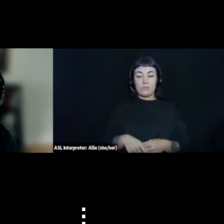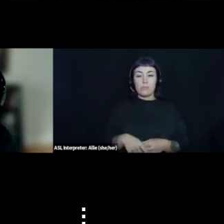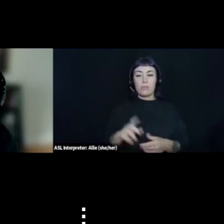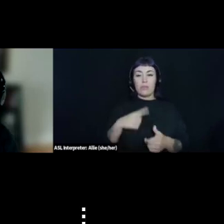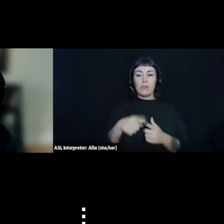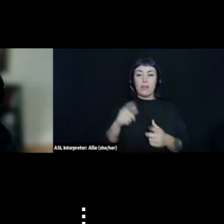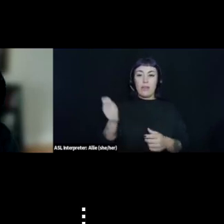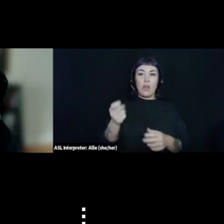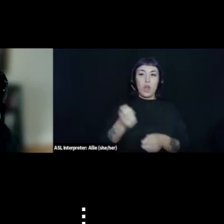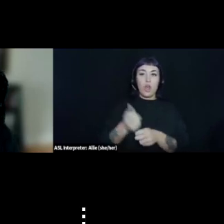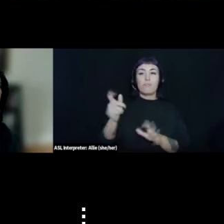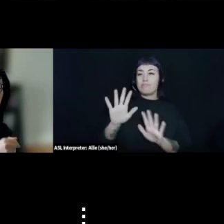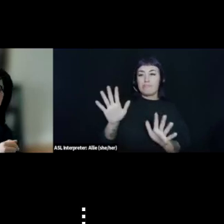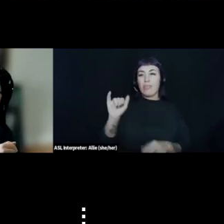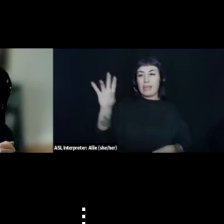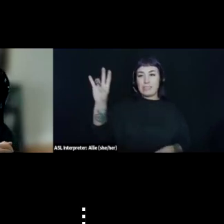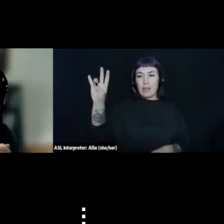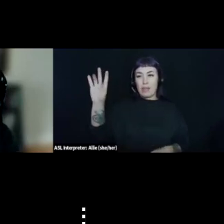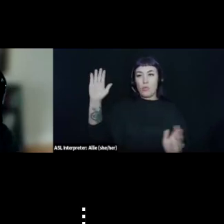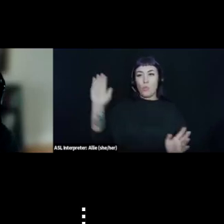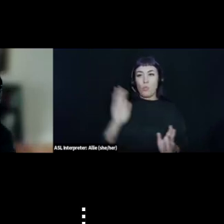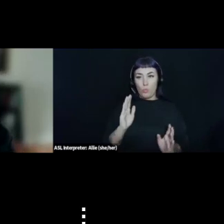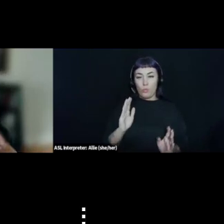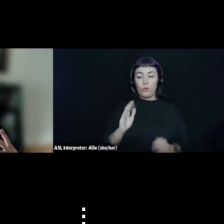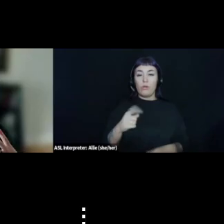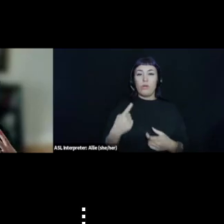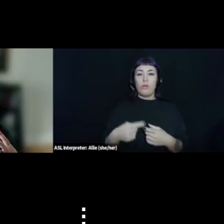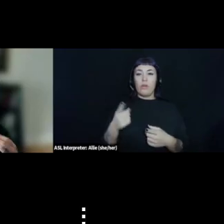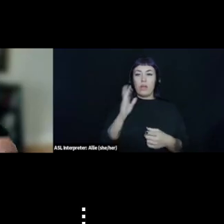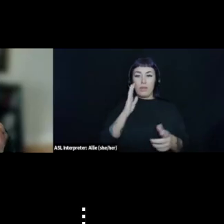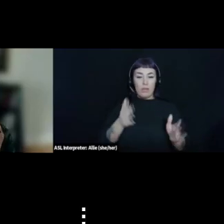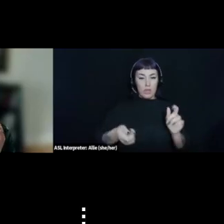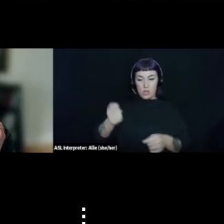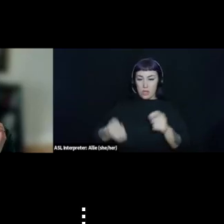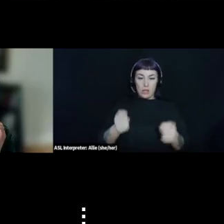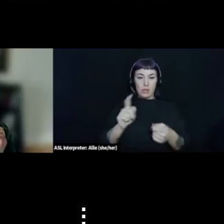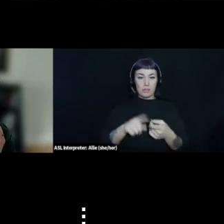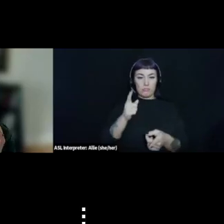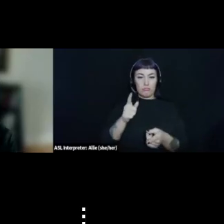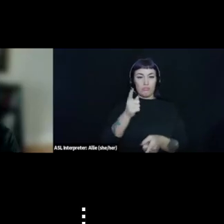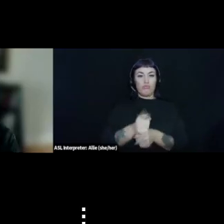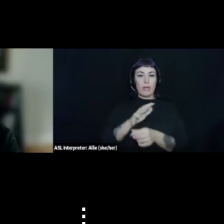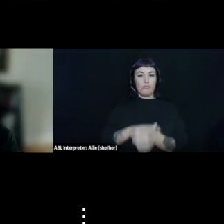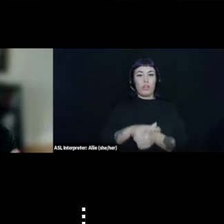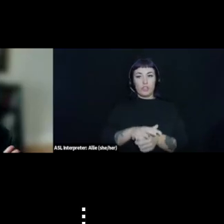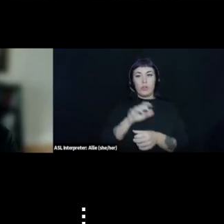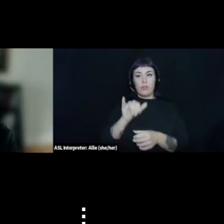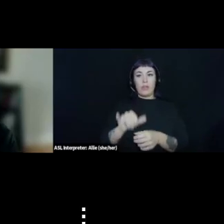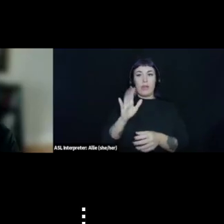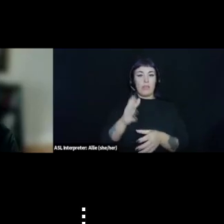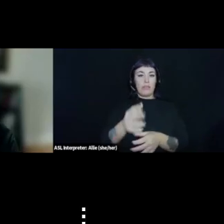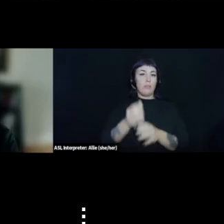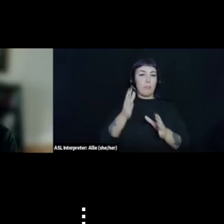they hit me a little harder and I'm like, actually, no, that's a 7. Walk it back. And we want to calibrate it until we get the exact pressure that the